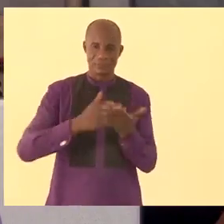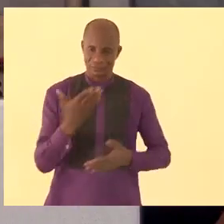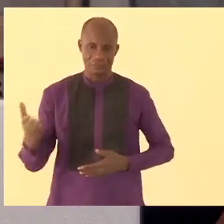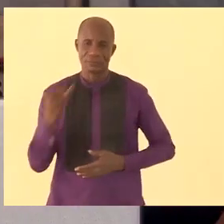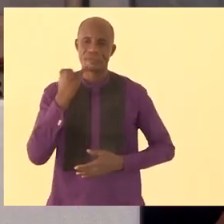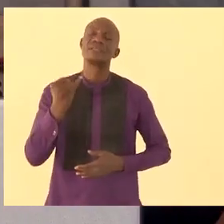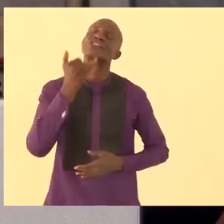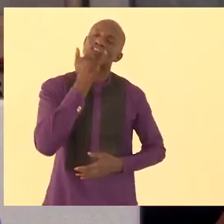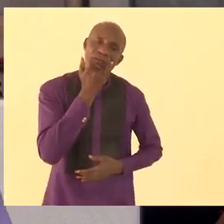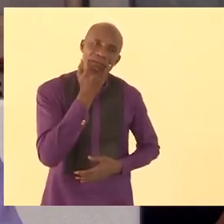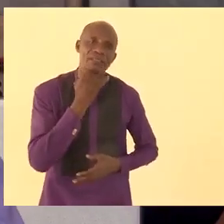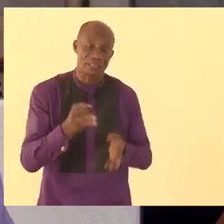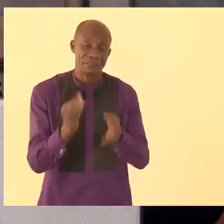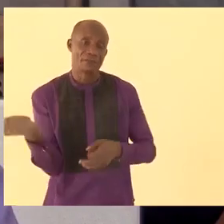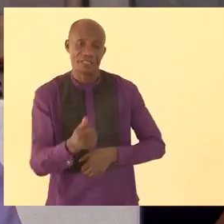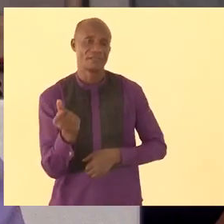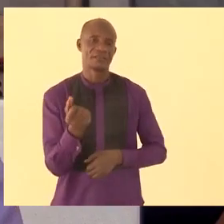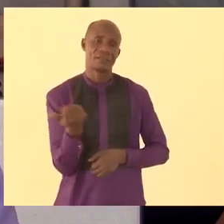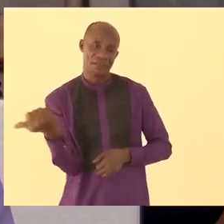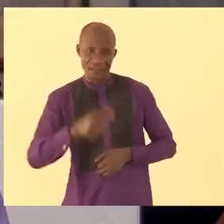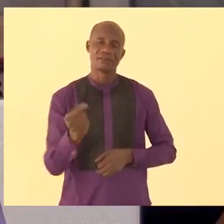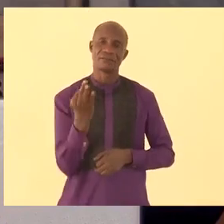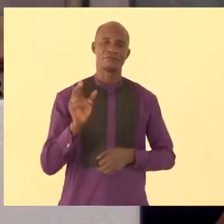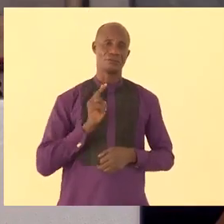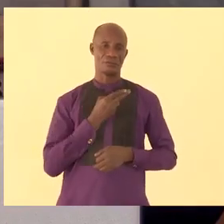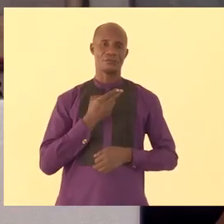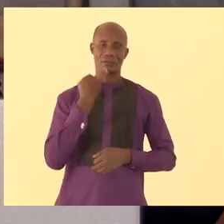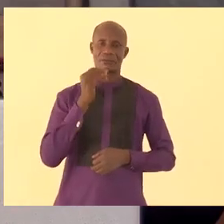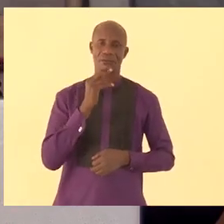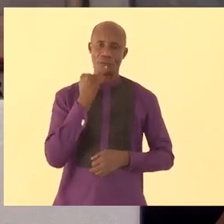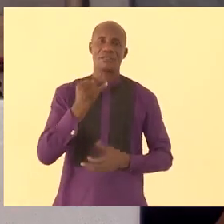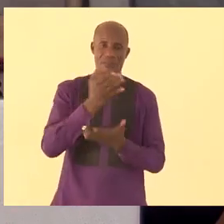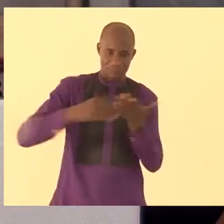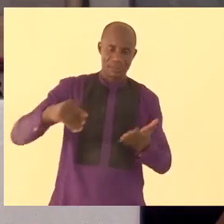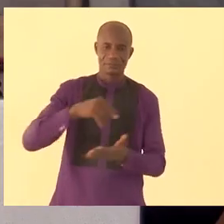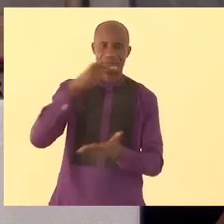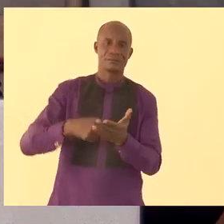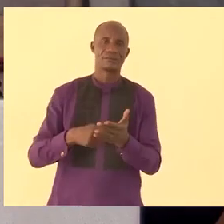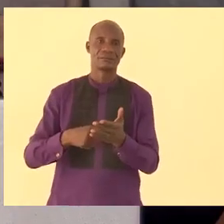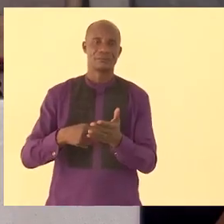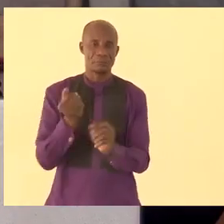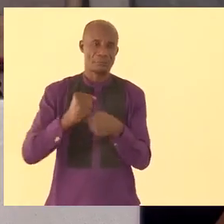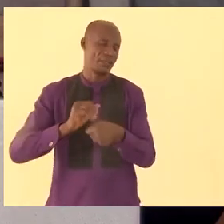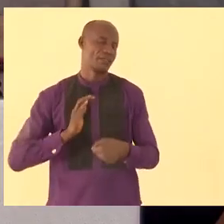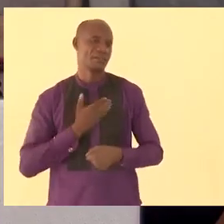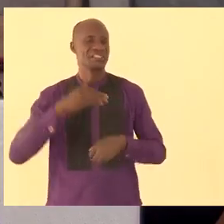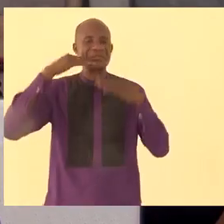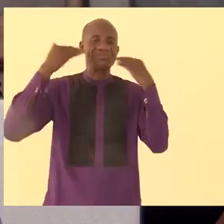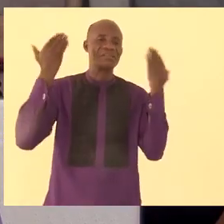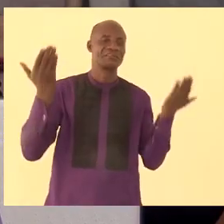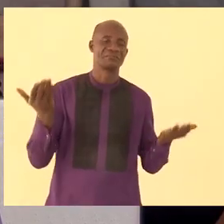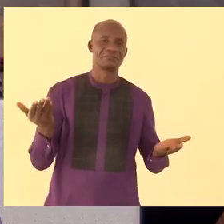Something is wrong if any of us is part of all this. Because we are making ourselves a laughing stock before the